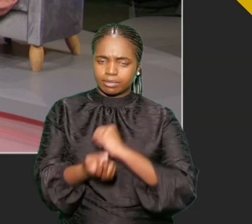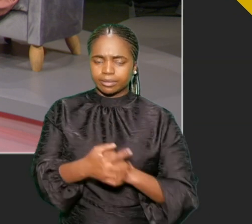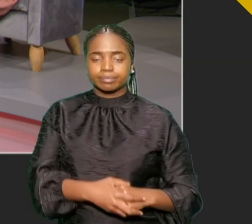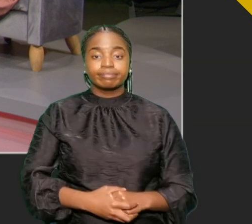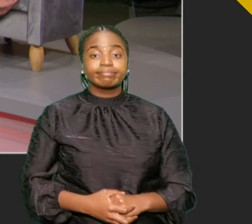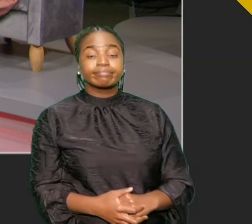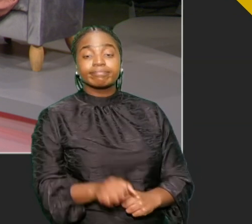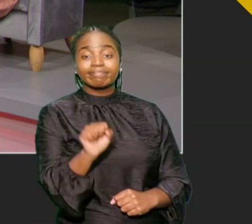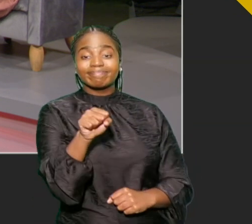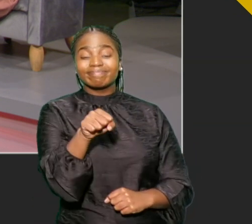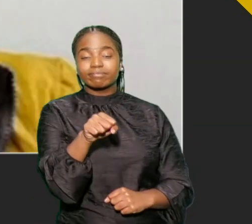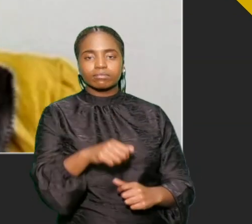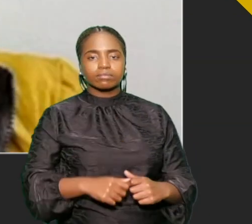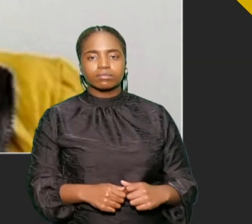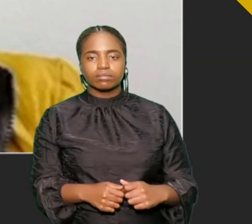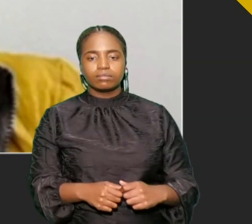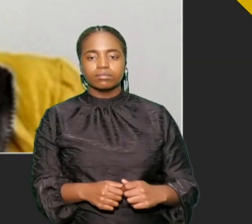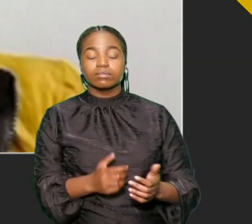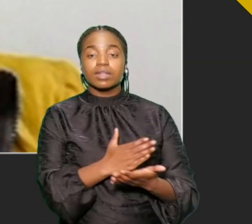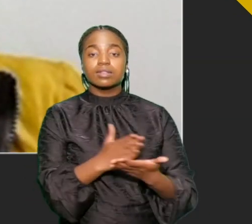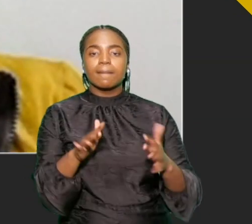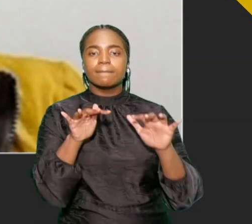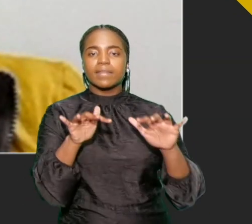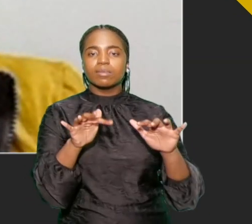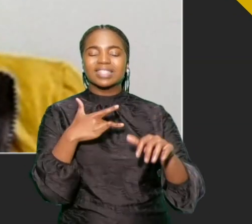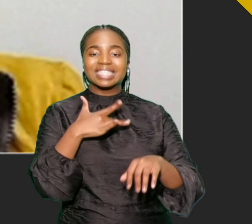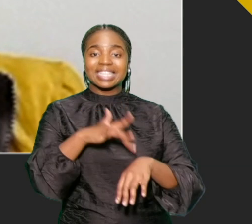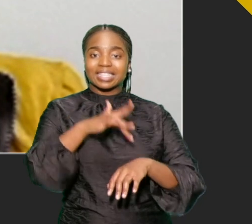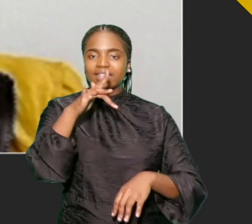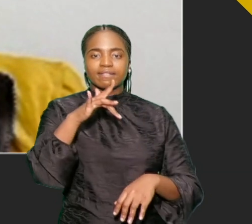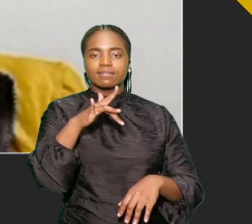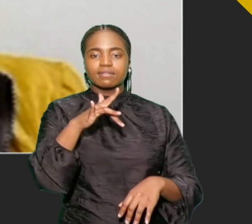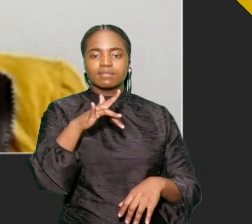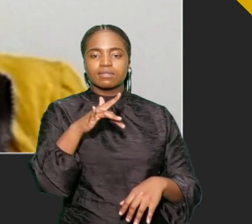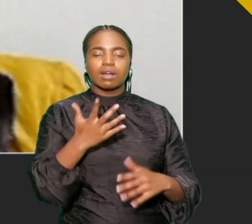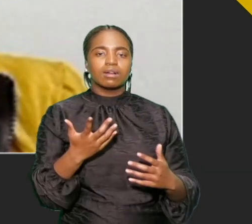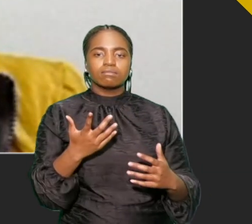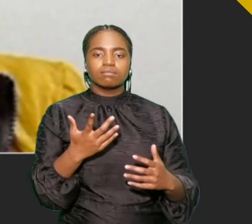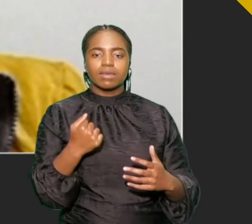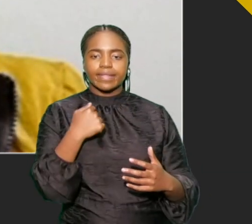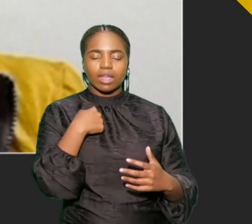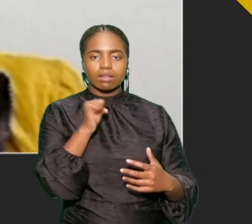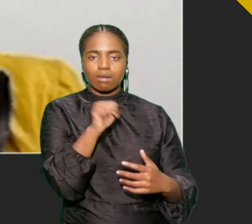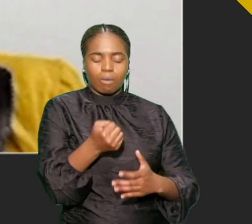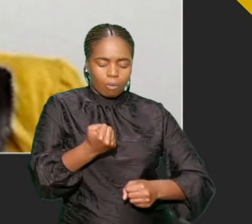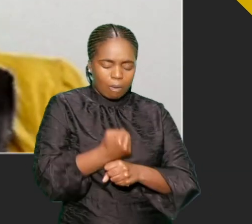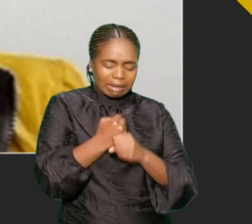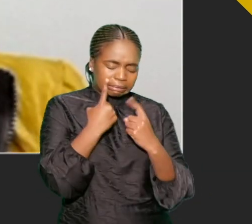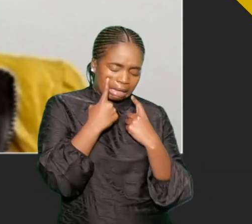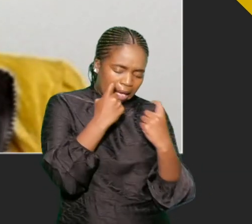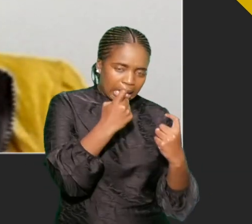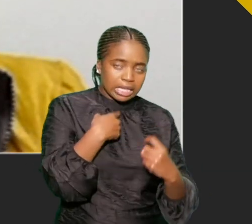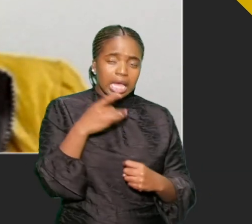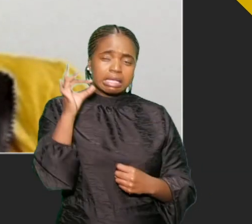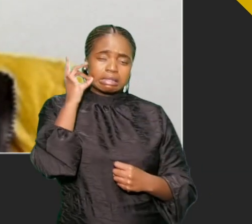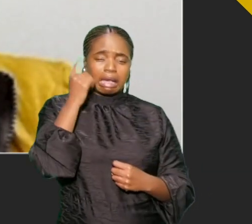Yeah, there are some people, they are just sensitive by nature. They go to a wedding, they cry, they hear